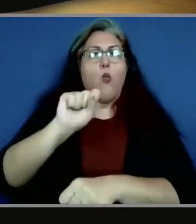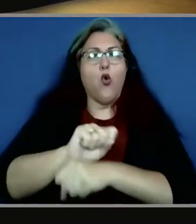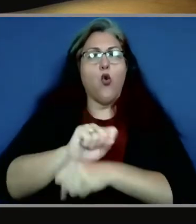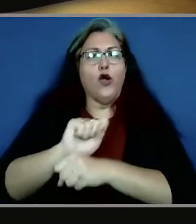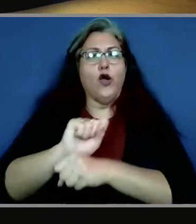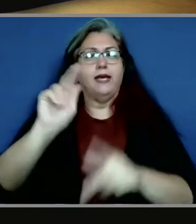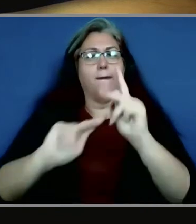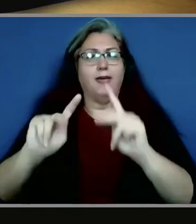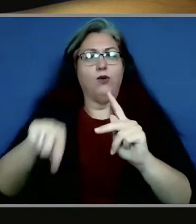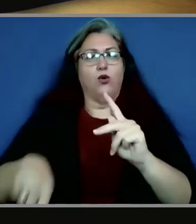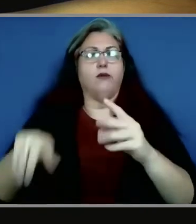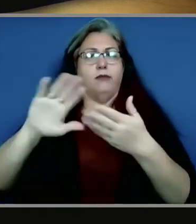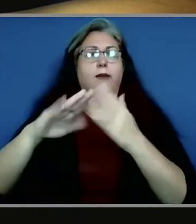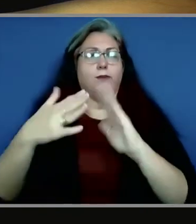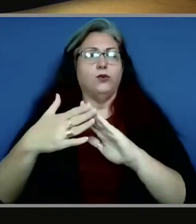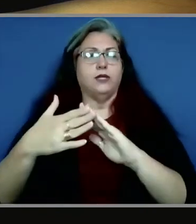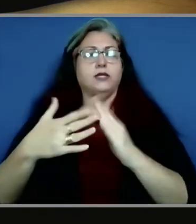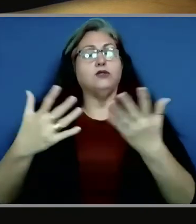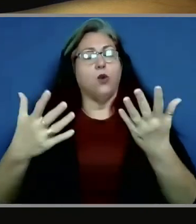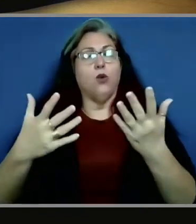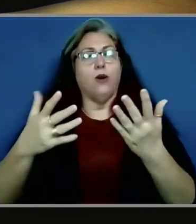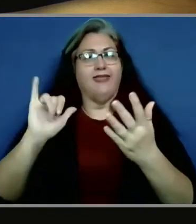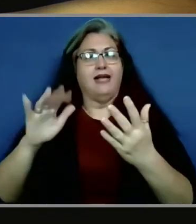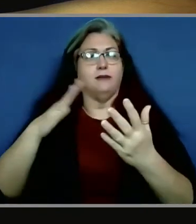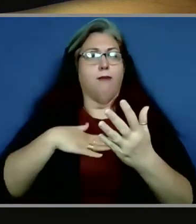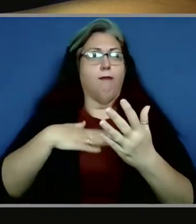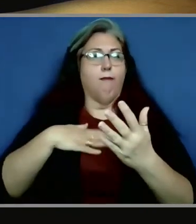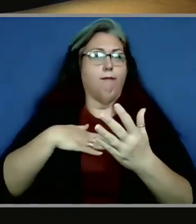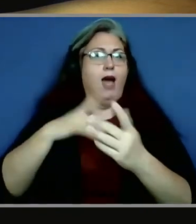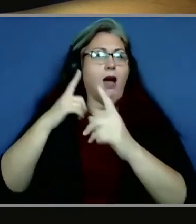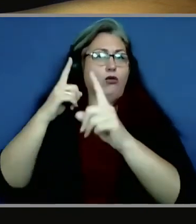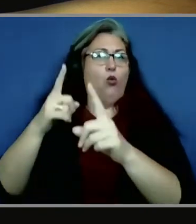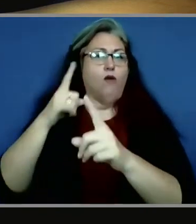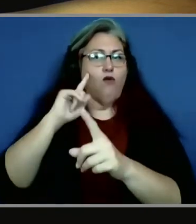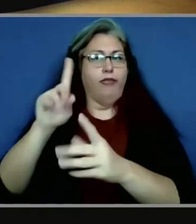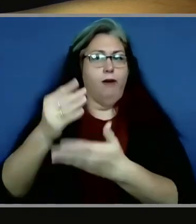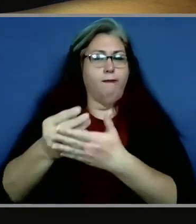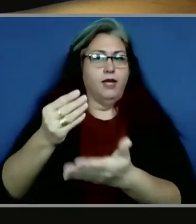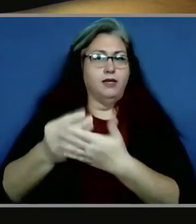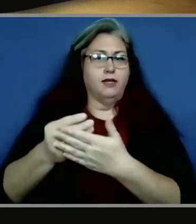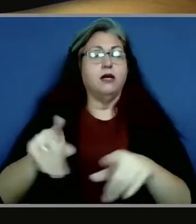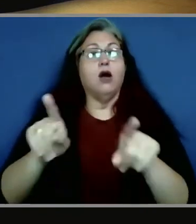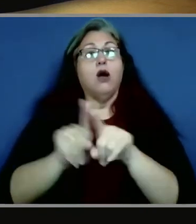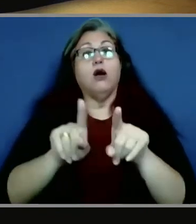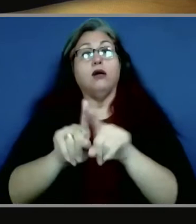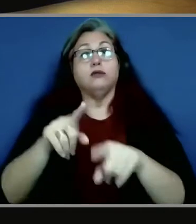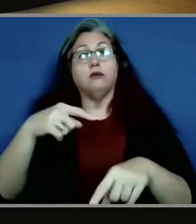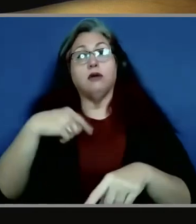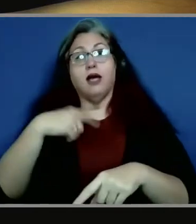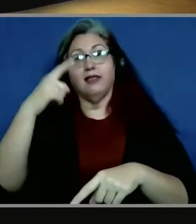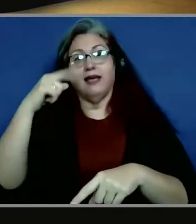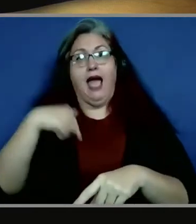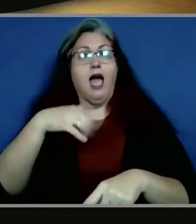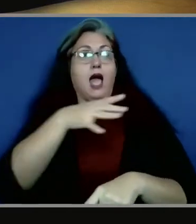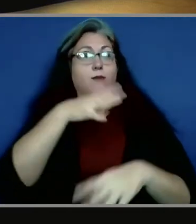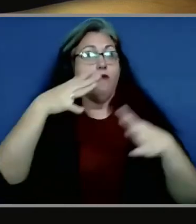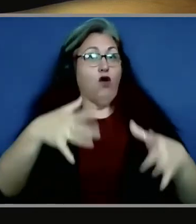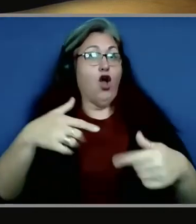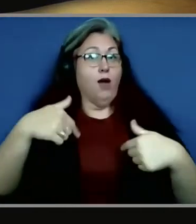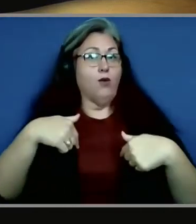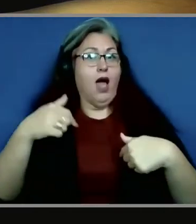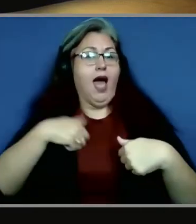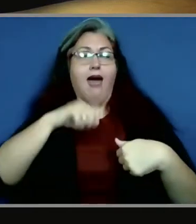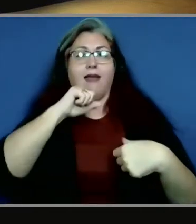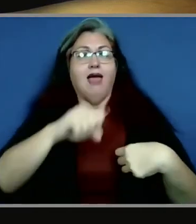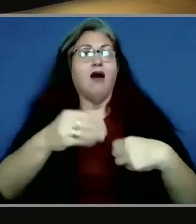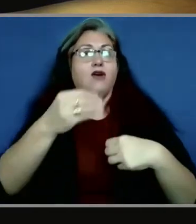communities. So that's where I think the money should go to. I also think, I'm a farmer and I like the idea of these food drives.